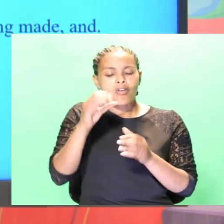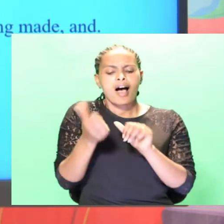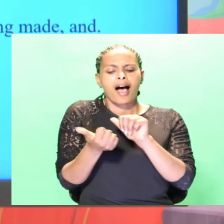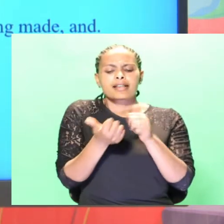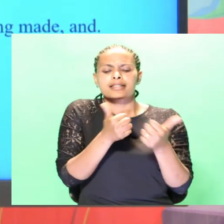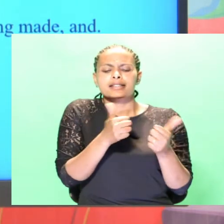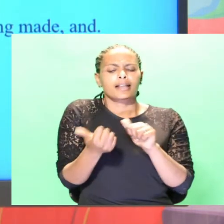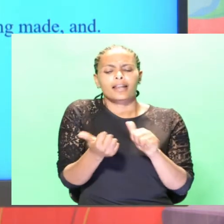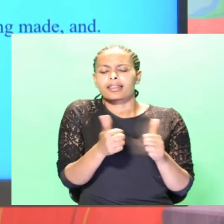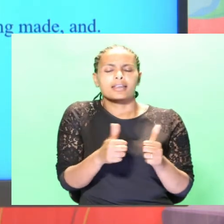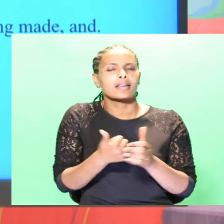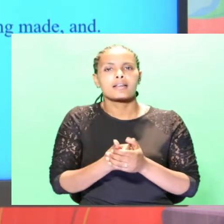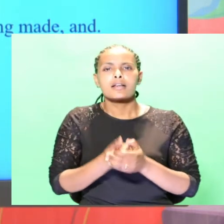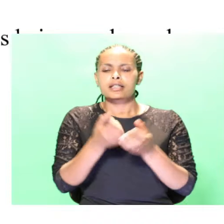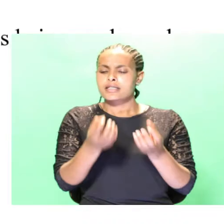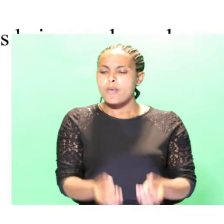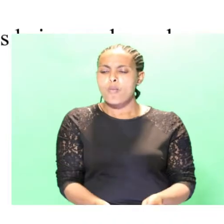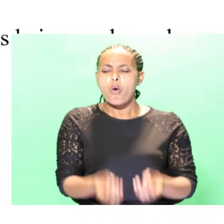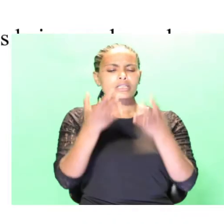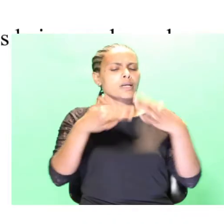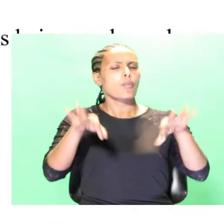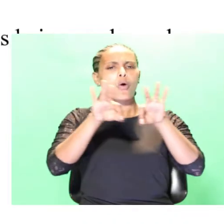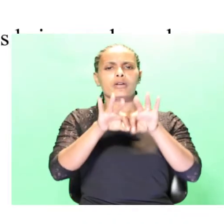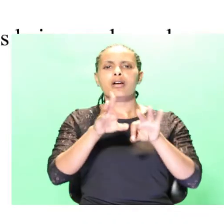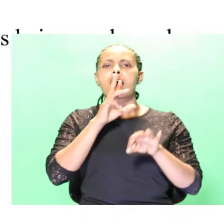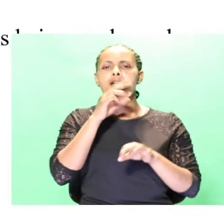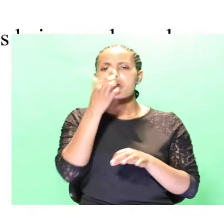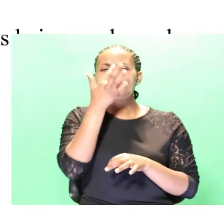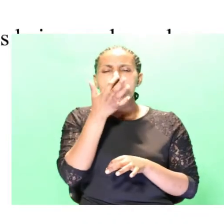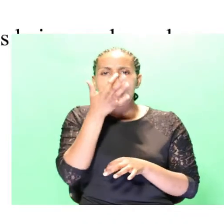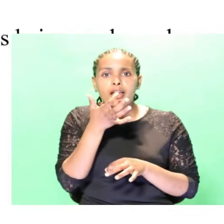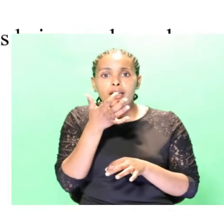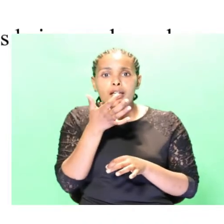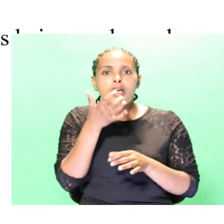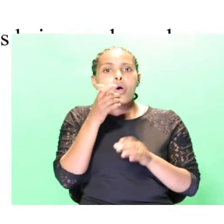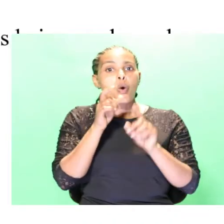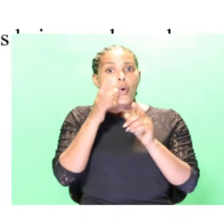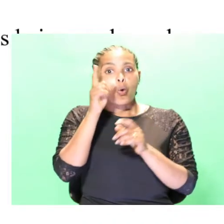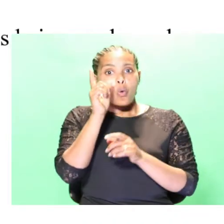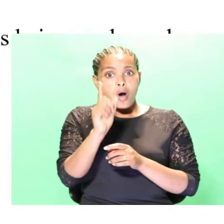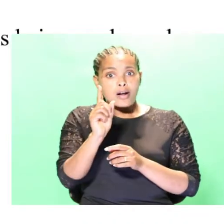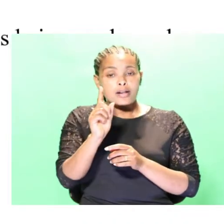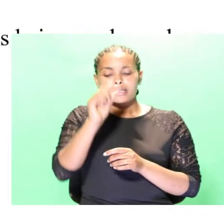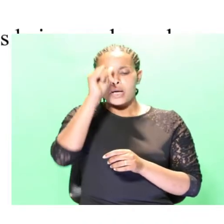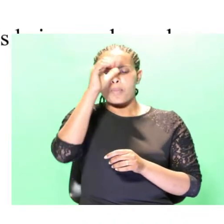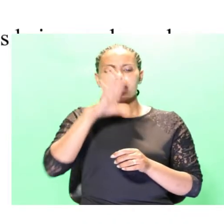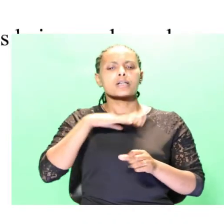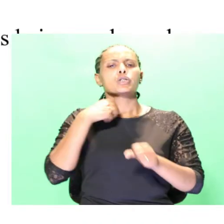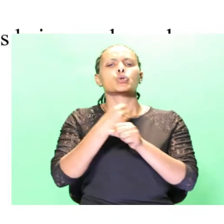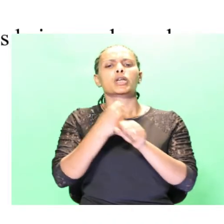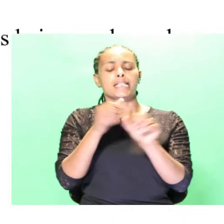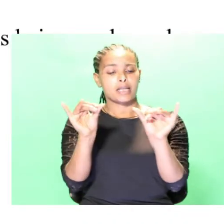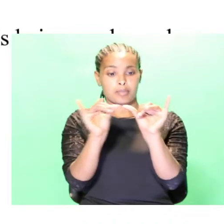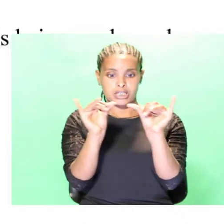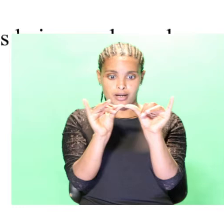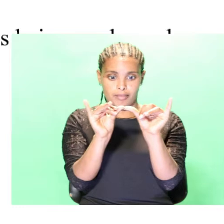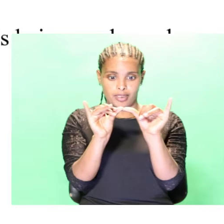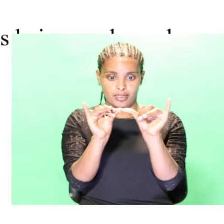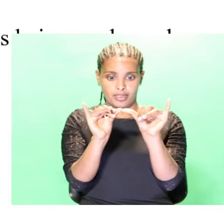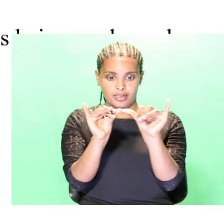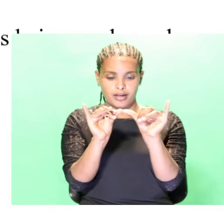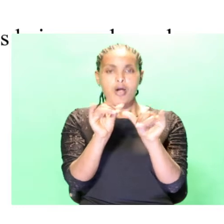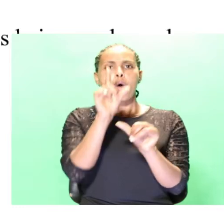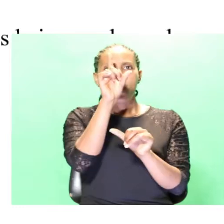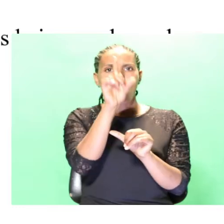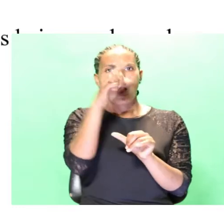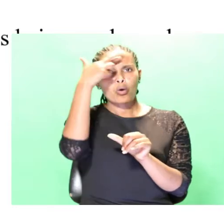uncertainty, but the most important are usually: one, the person doing the measurement is